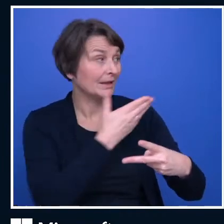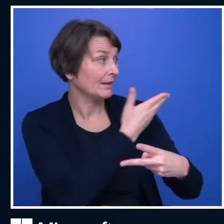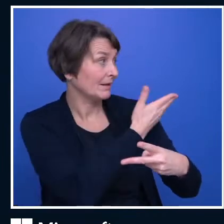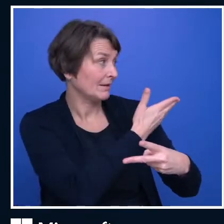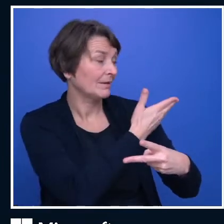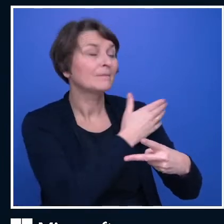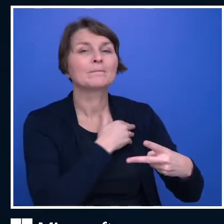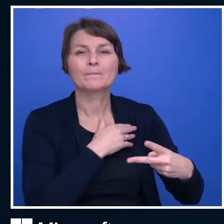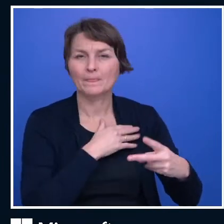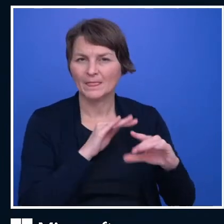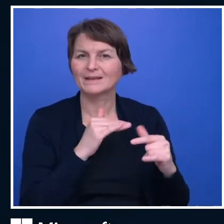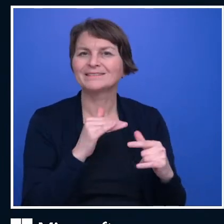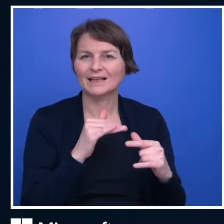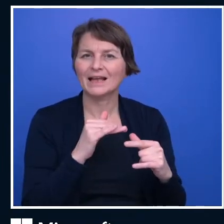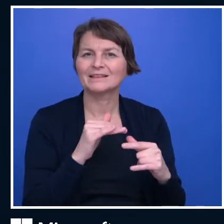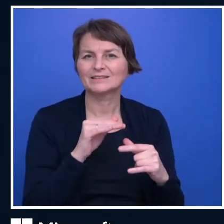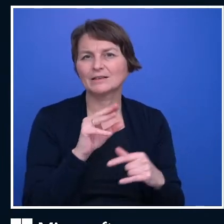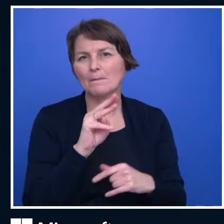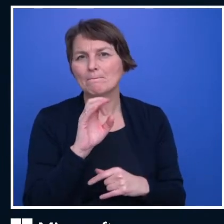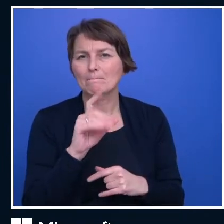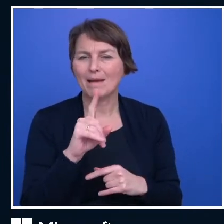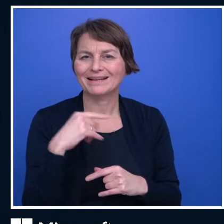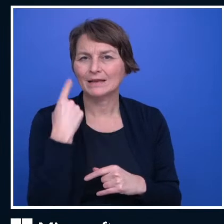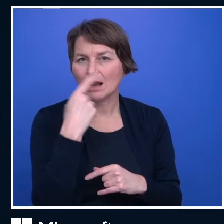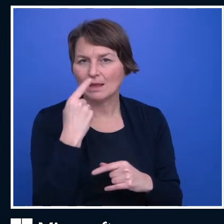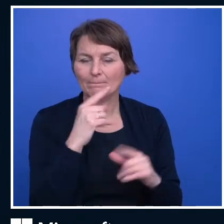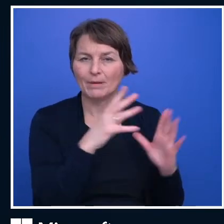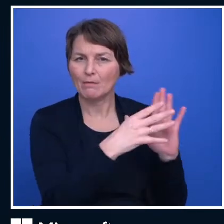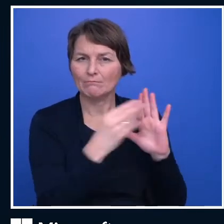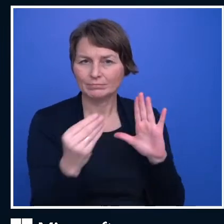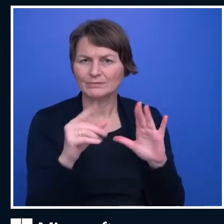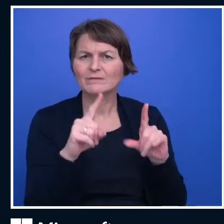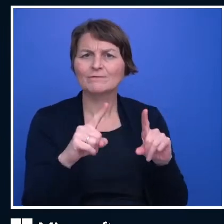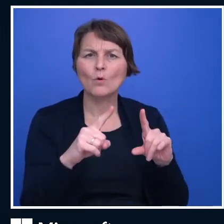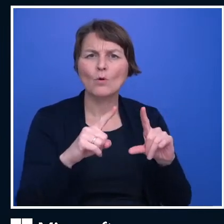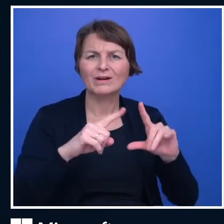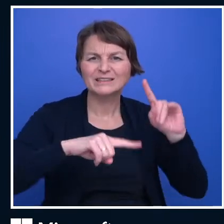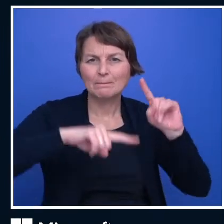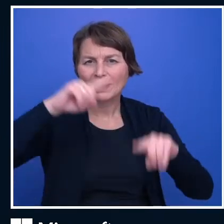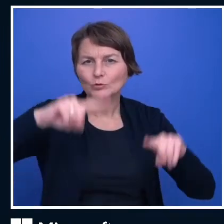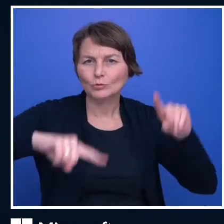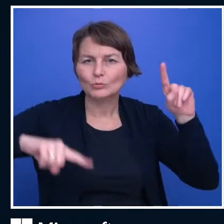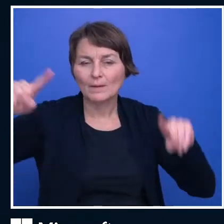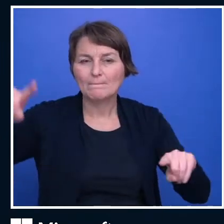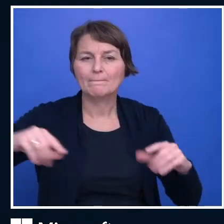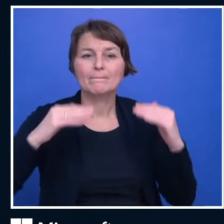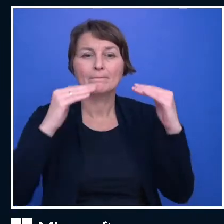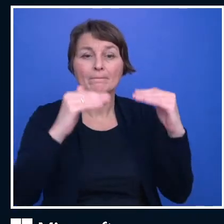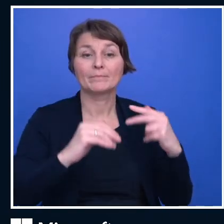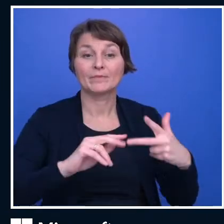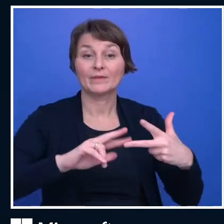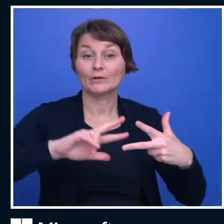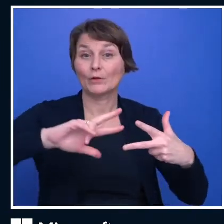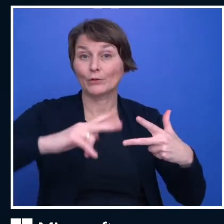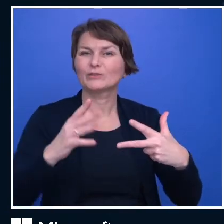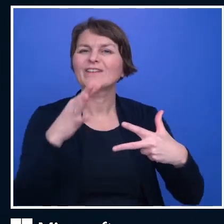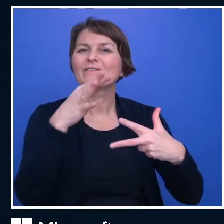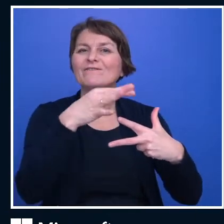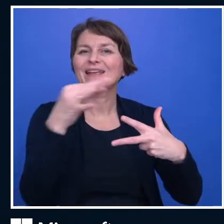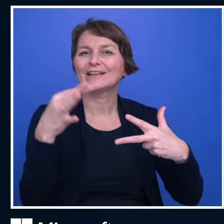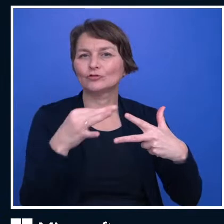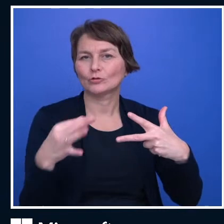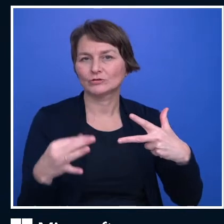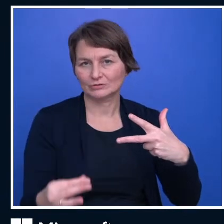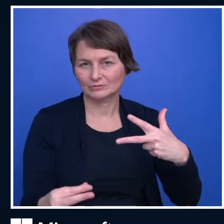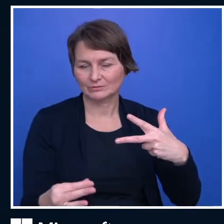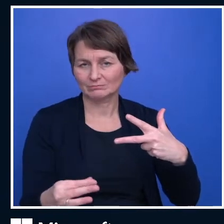to display spectrograms and other stuff. Then we have Librosa Filters, which is basically